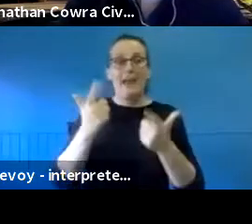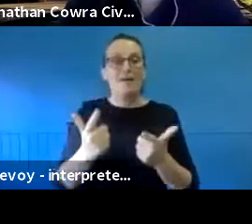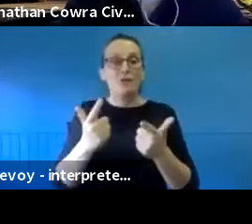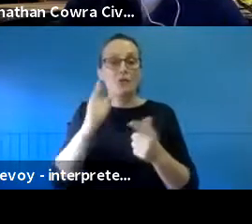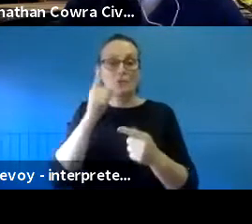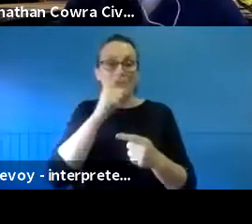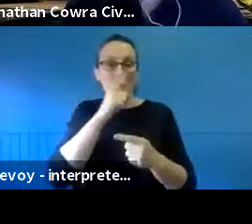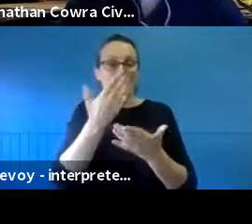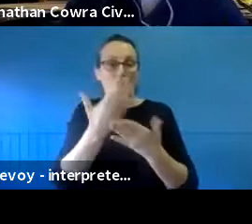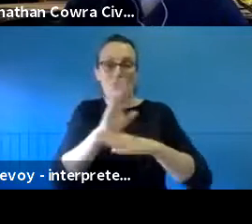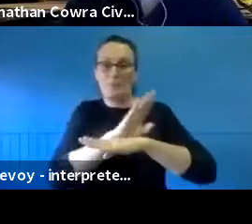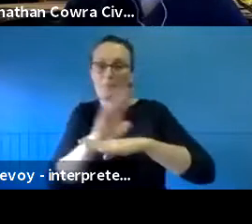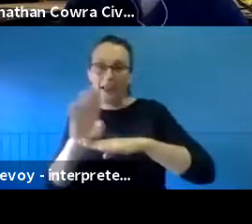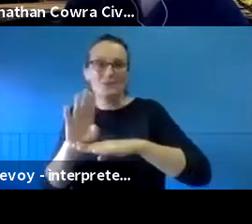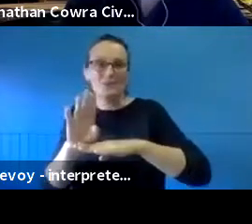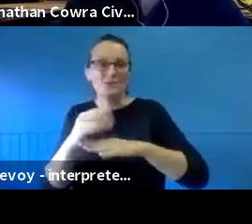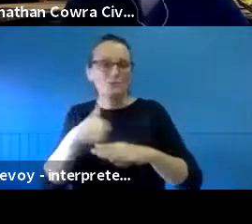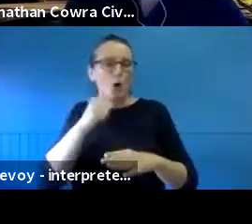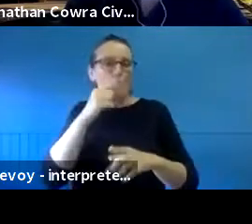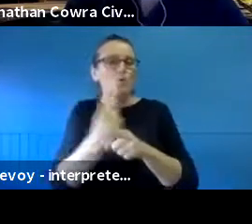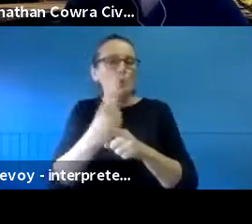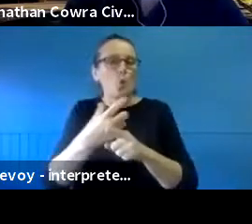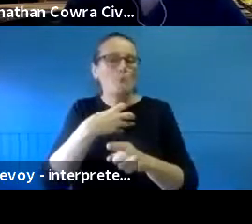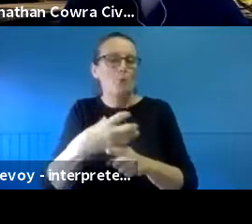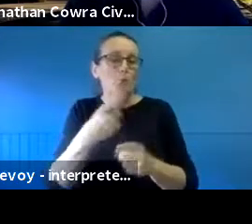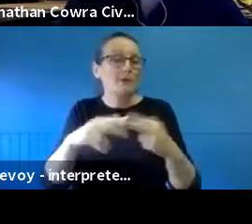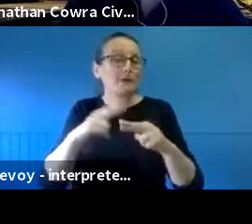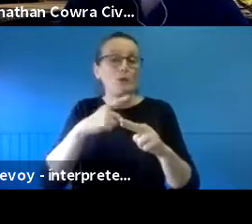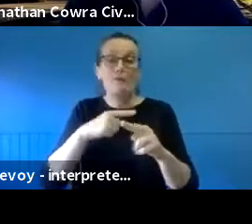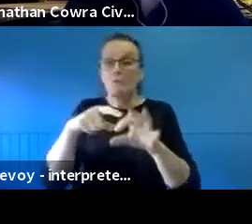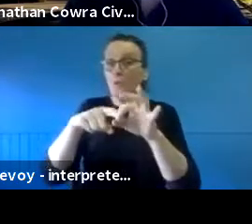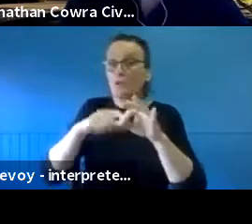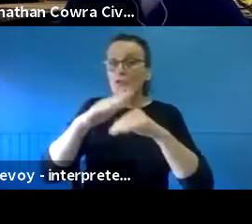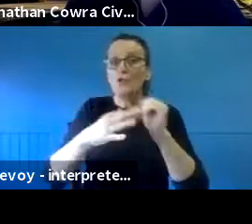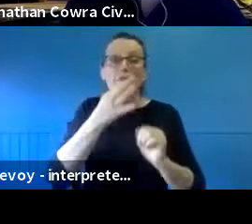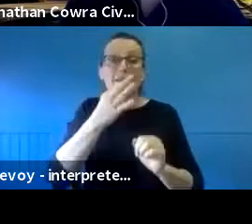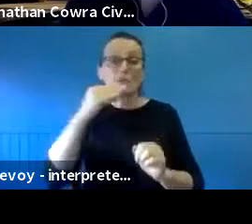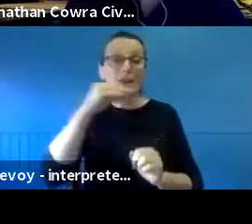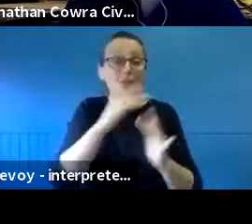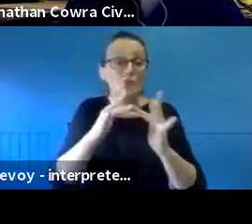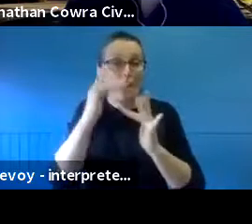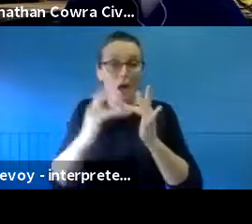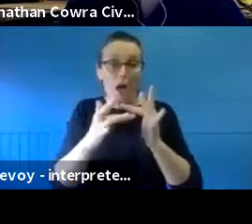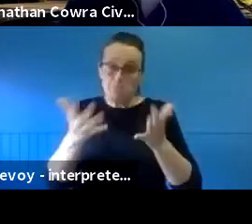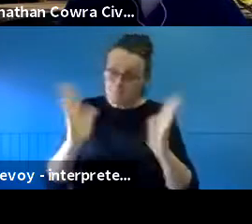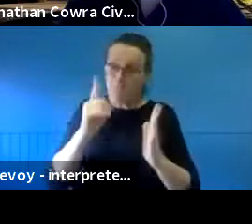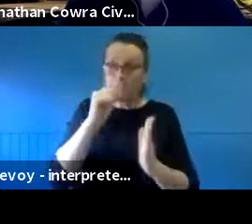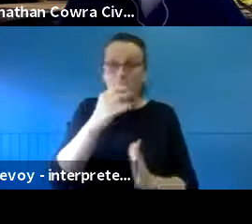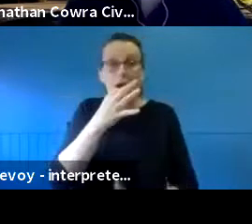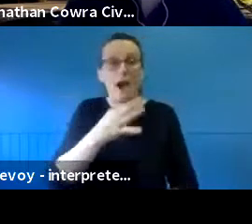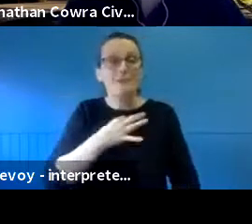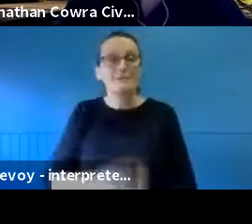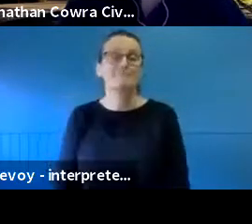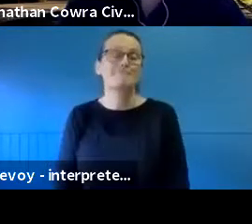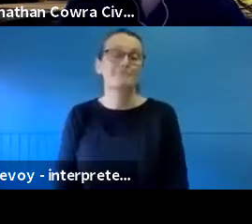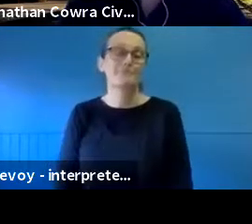more, but I'm happy to take any questions that people might have about the Little Lunch Online events. Thanks, Elliot. I think